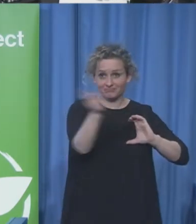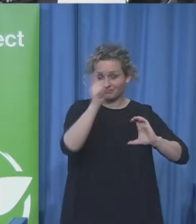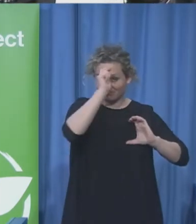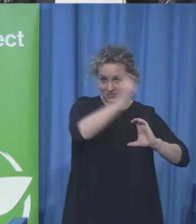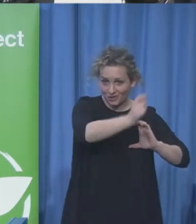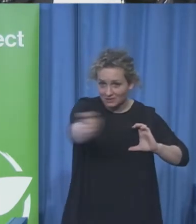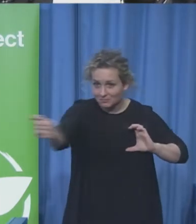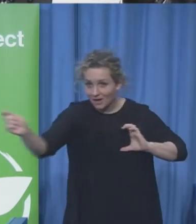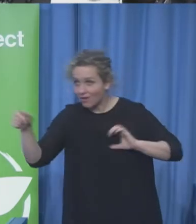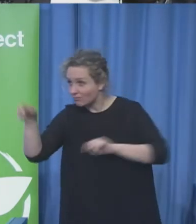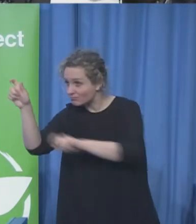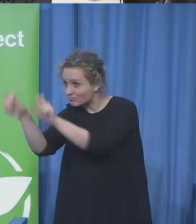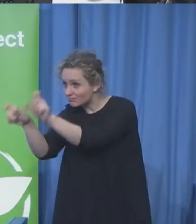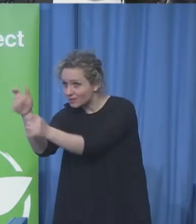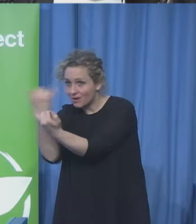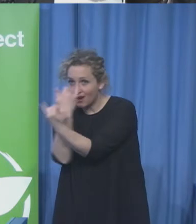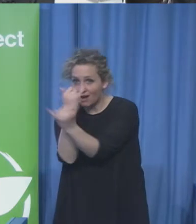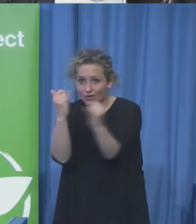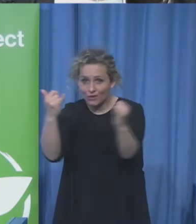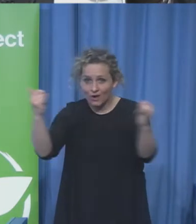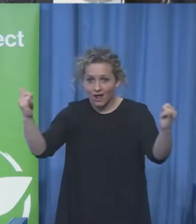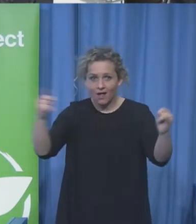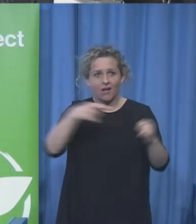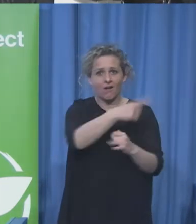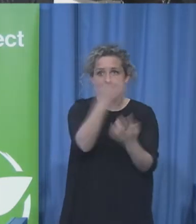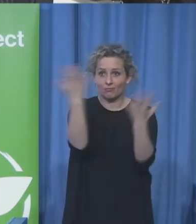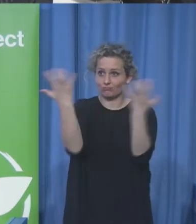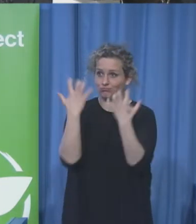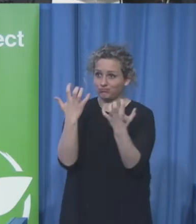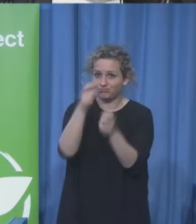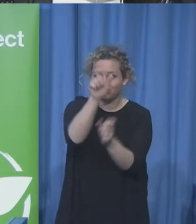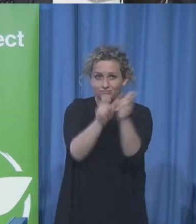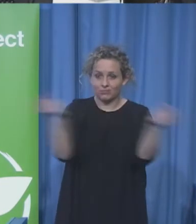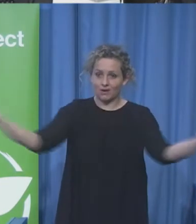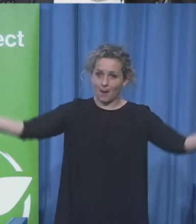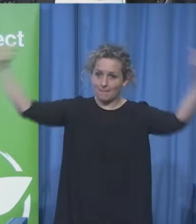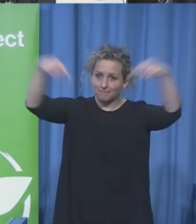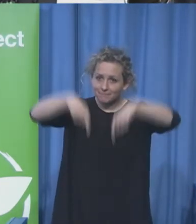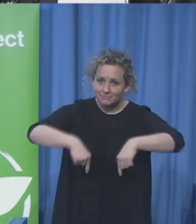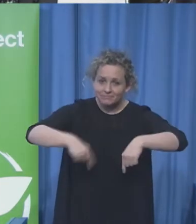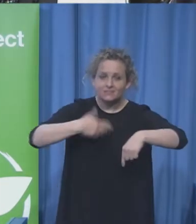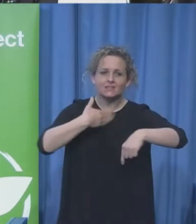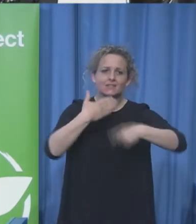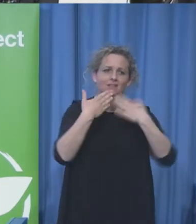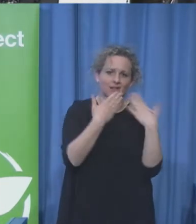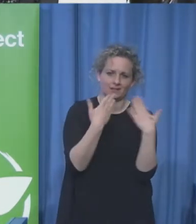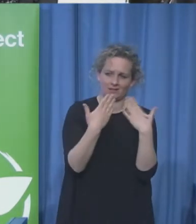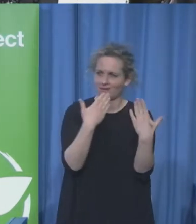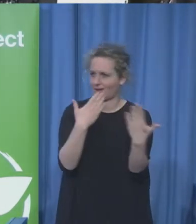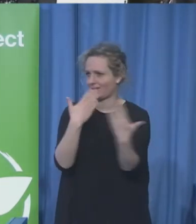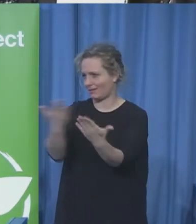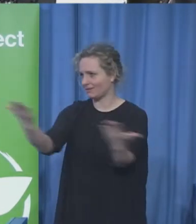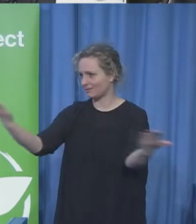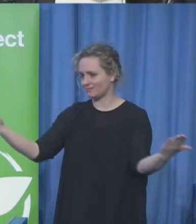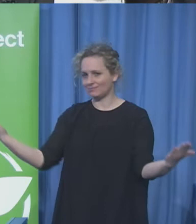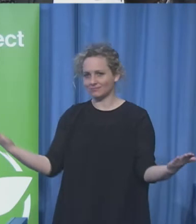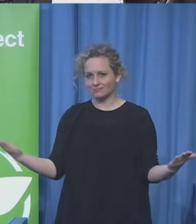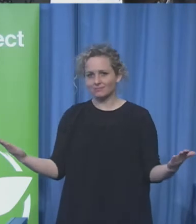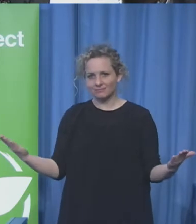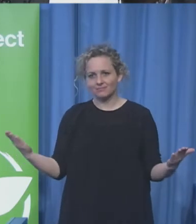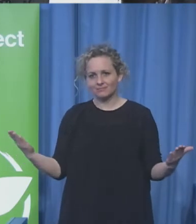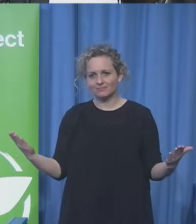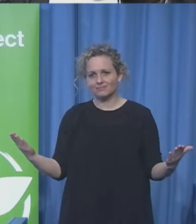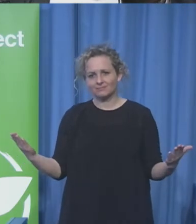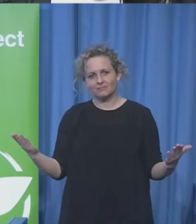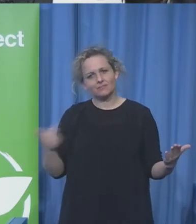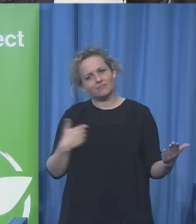every participant in this year's conference. I should also like to thank from the bottom of my heart